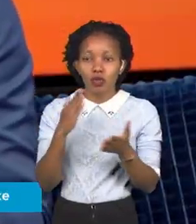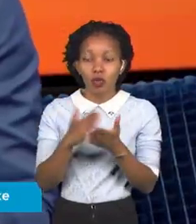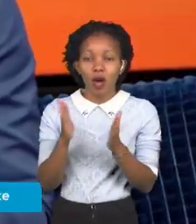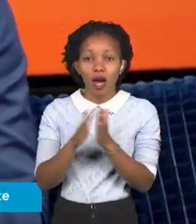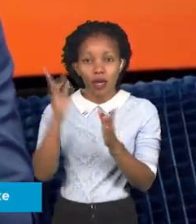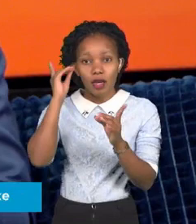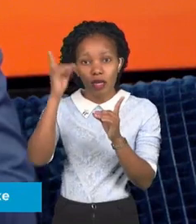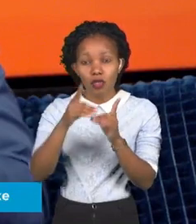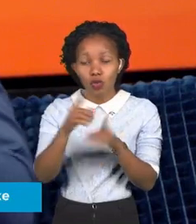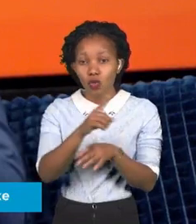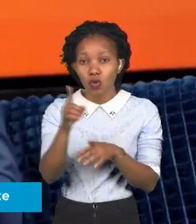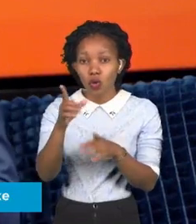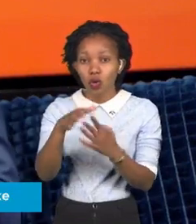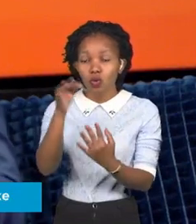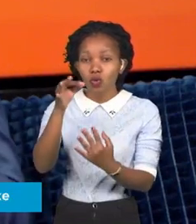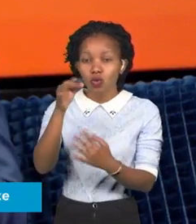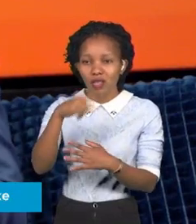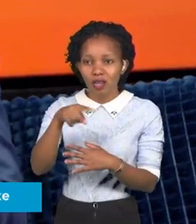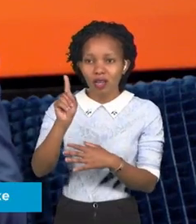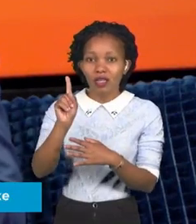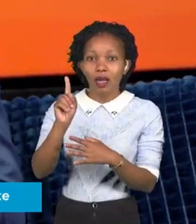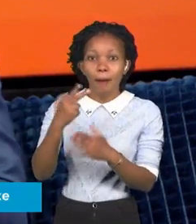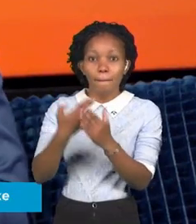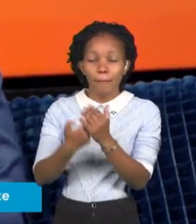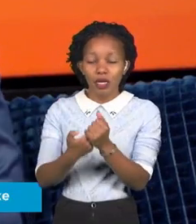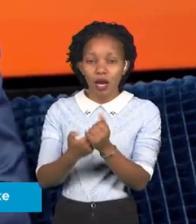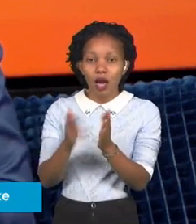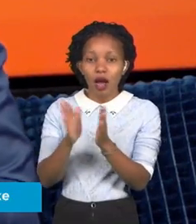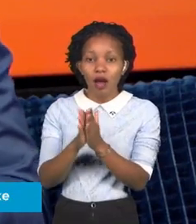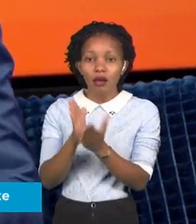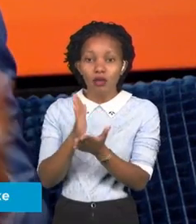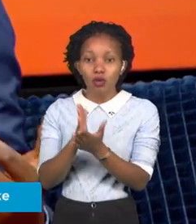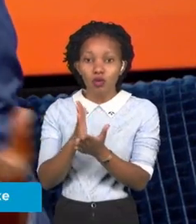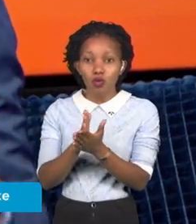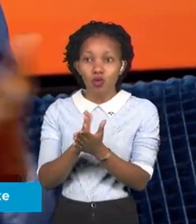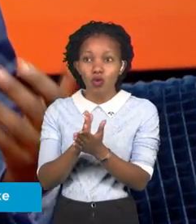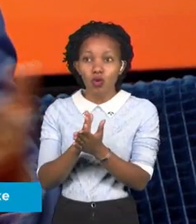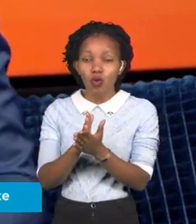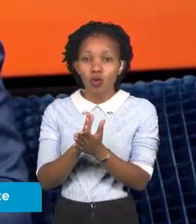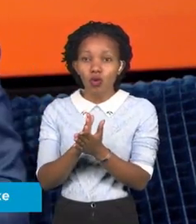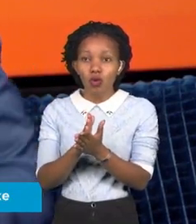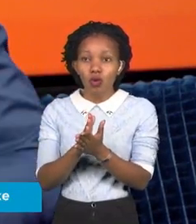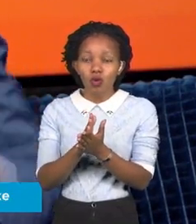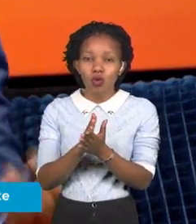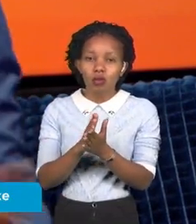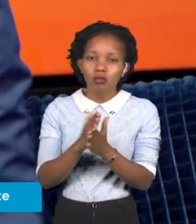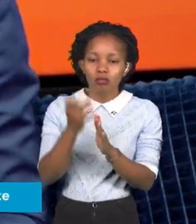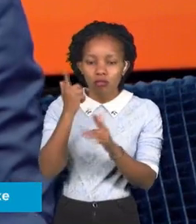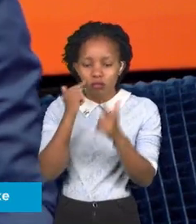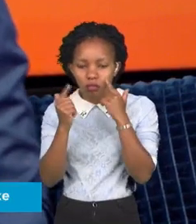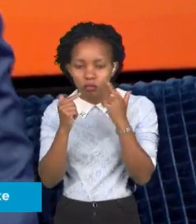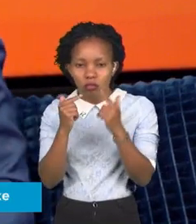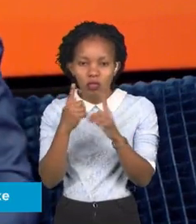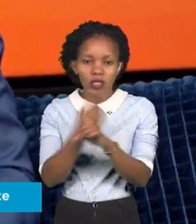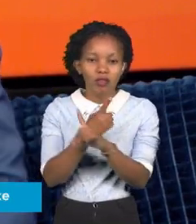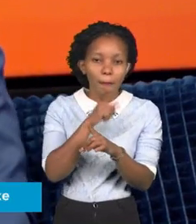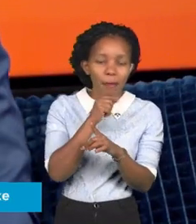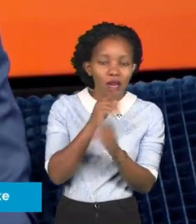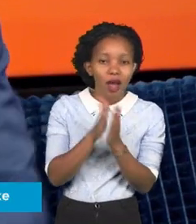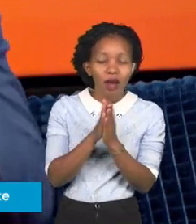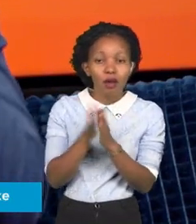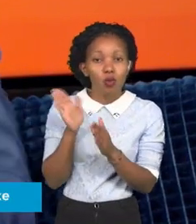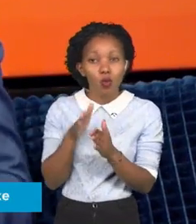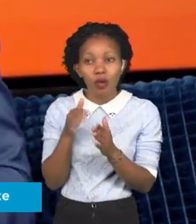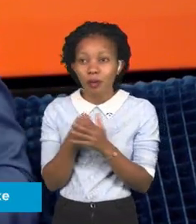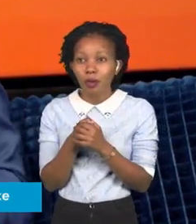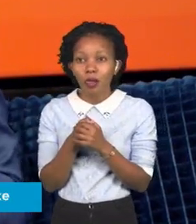decision for you to choose a right partner, because now as much as we are crying foul left, right, center from both sides, the male and the female,